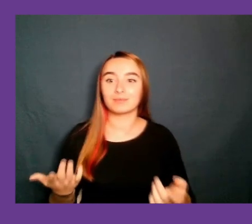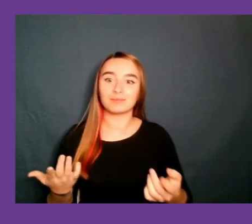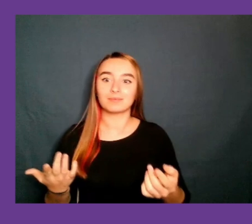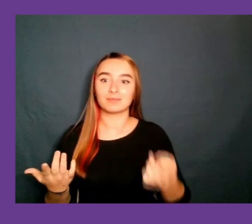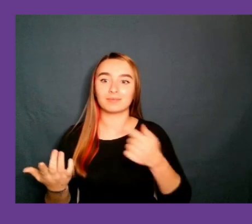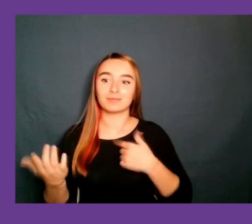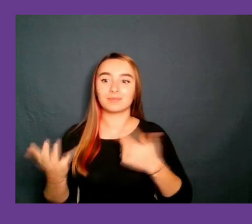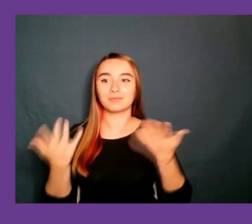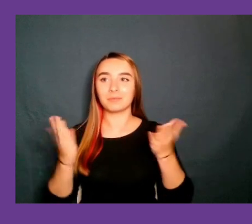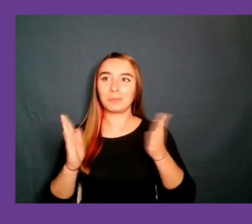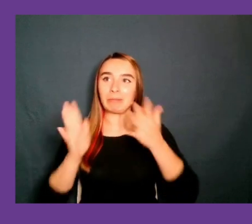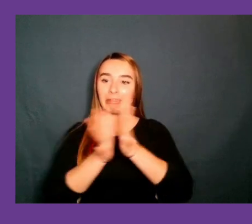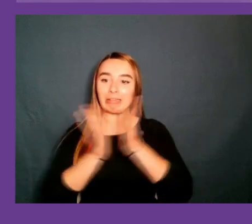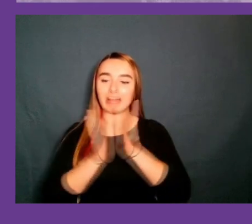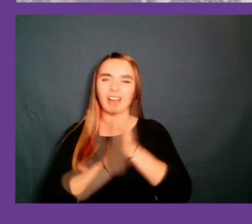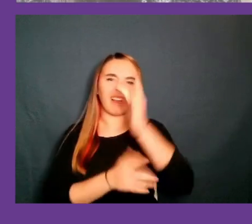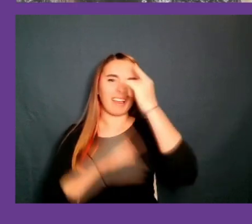when I say that, but I think I'm sharing now.